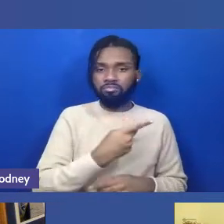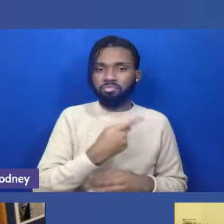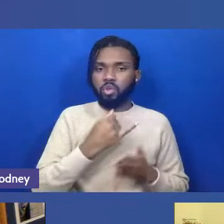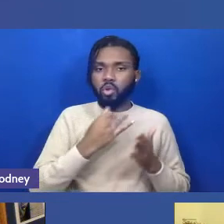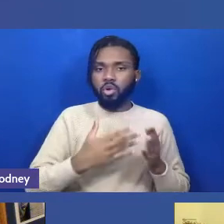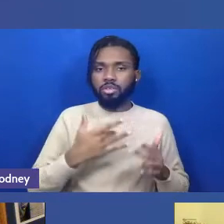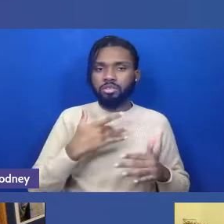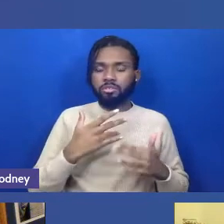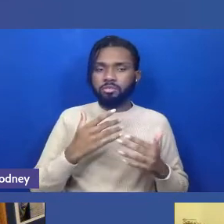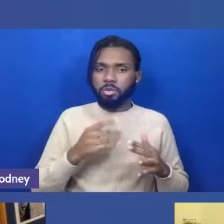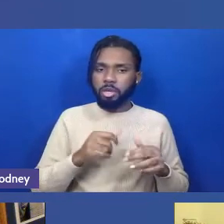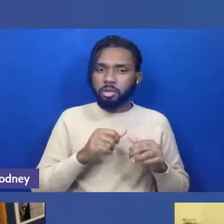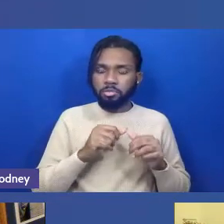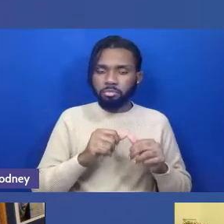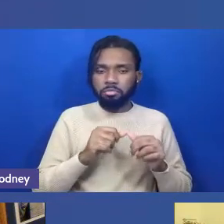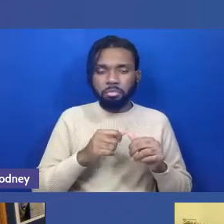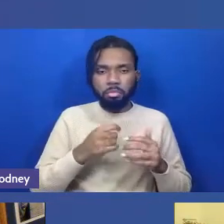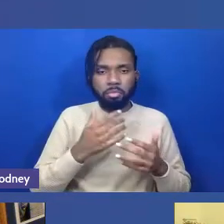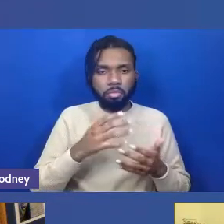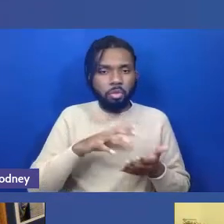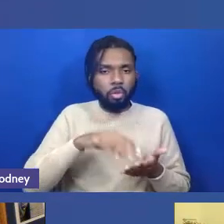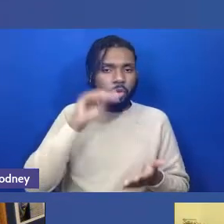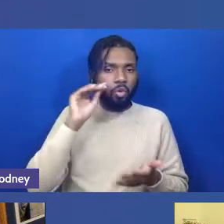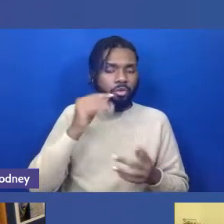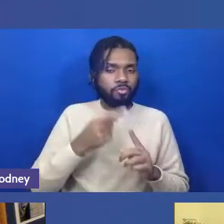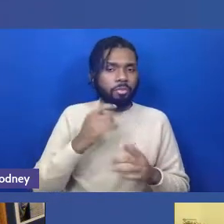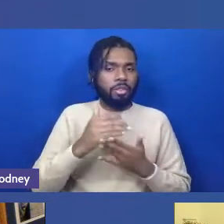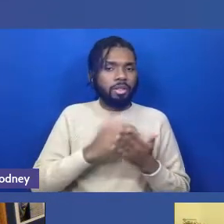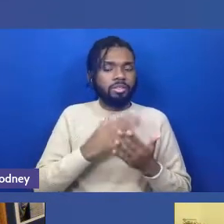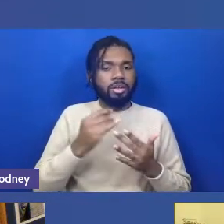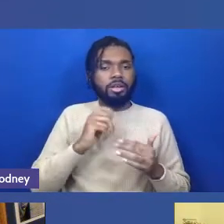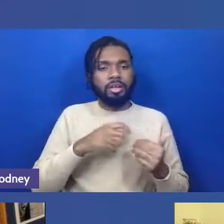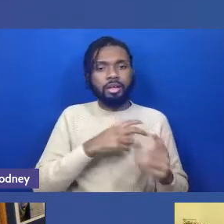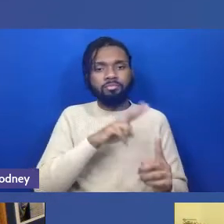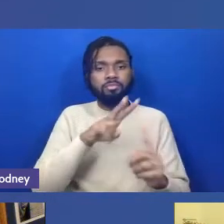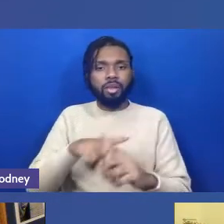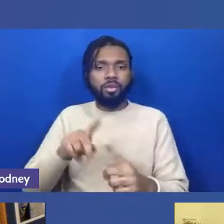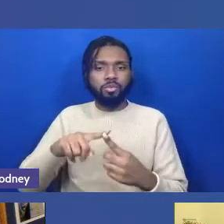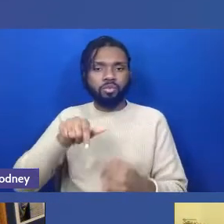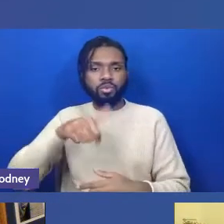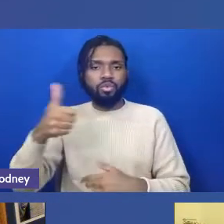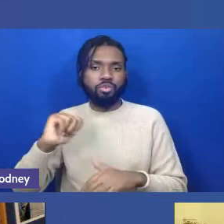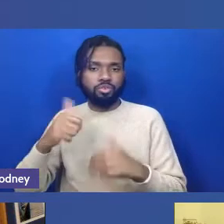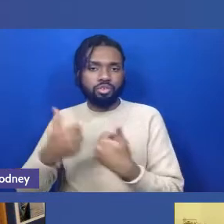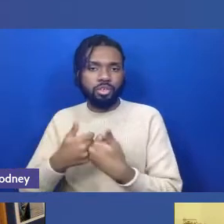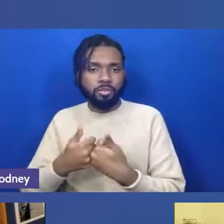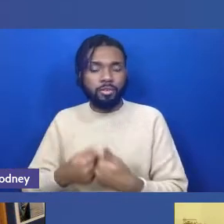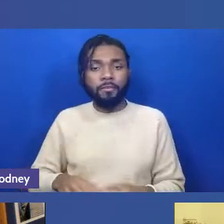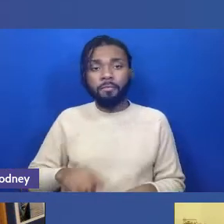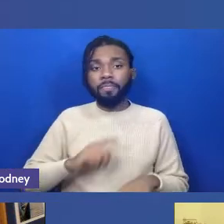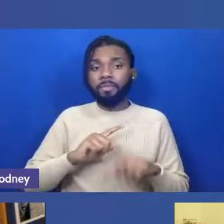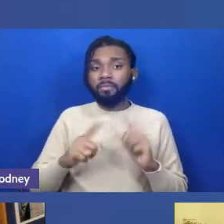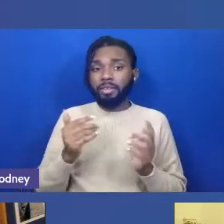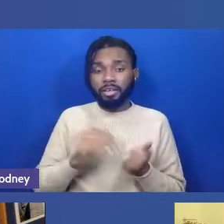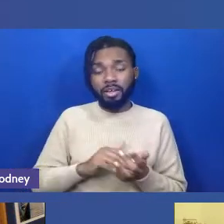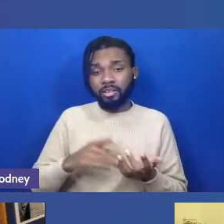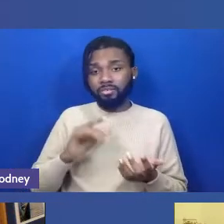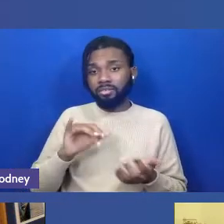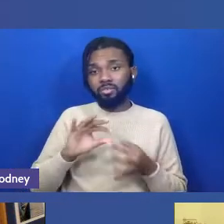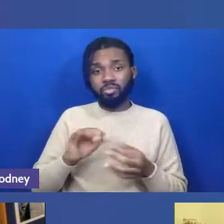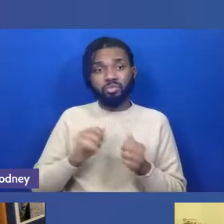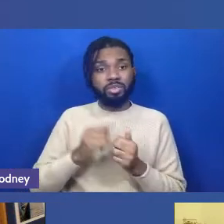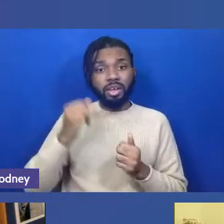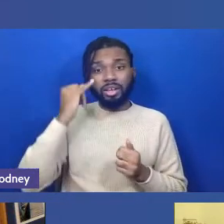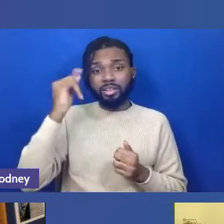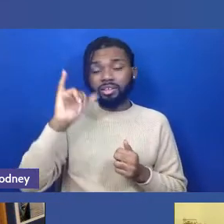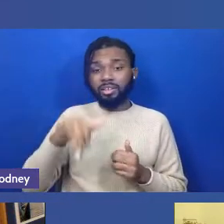on to another challenge. And that all has to do with the idea that, you know, distribution is really,